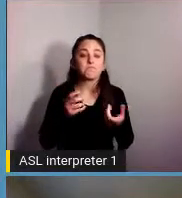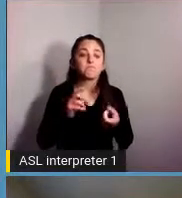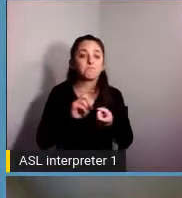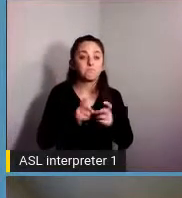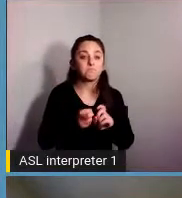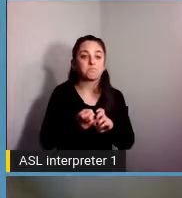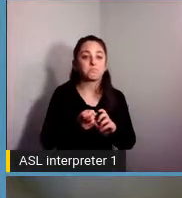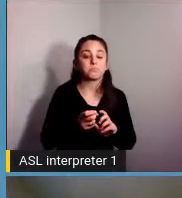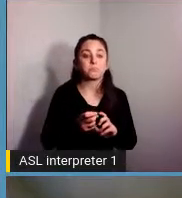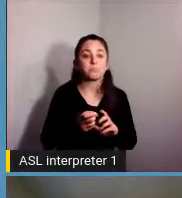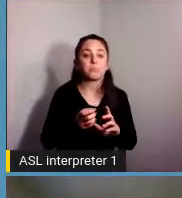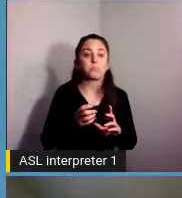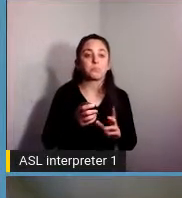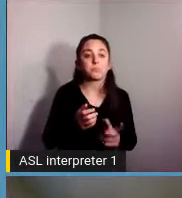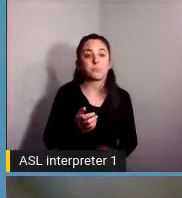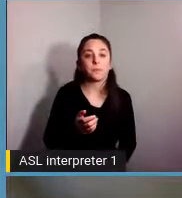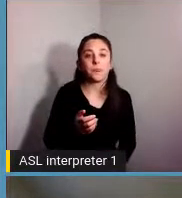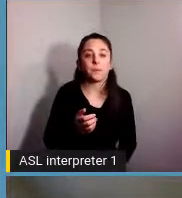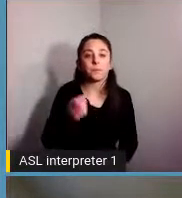for the